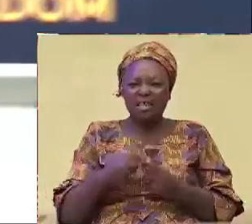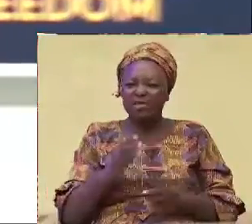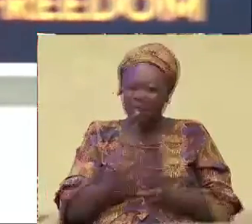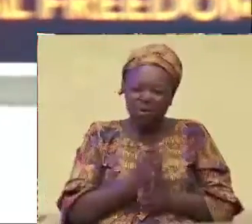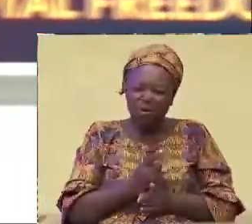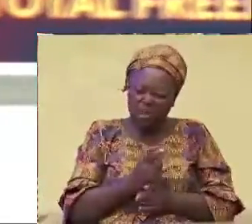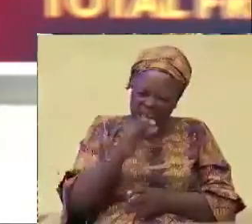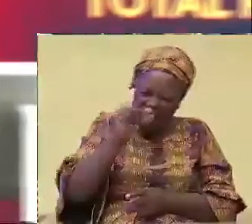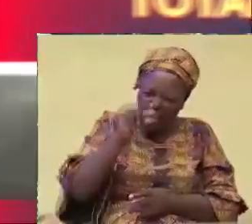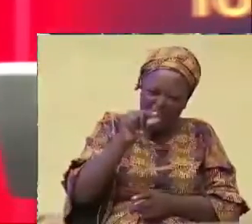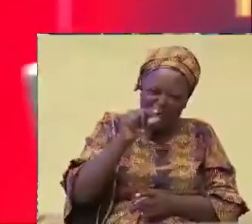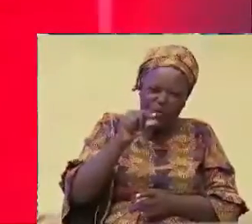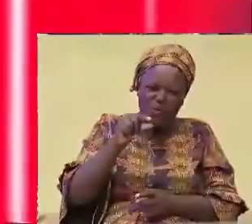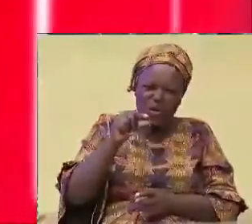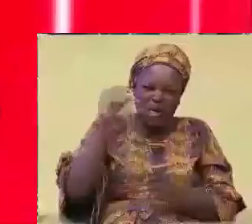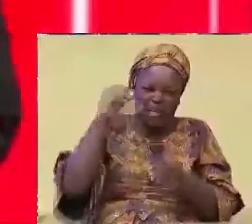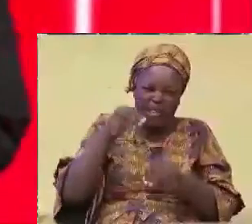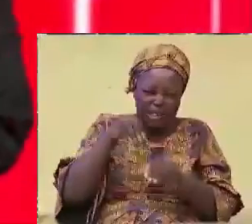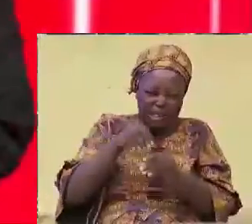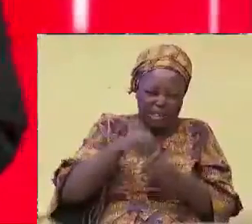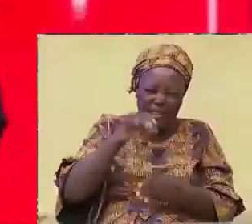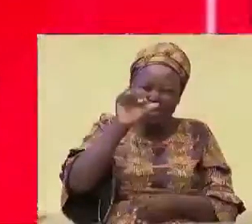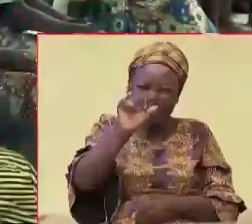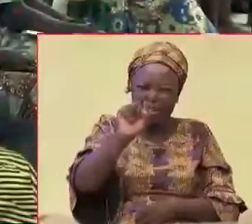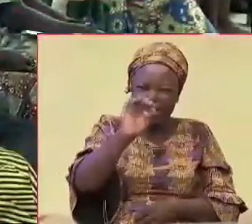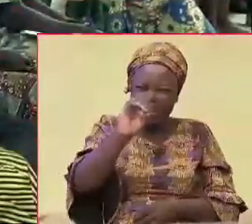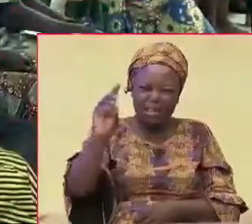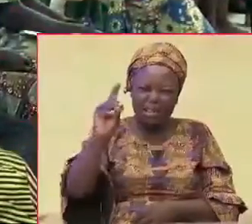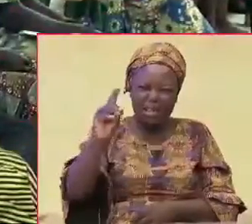seed faith is in your heart right now.